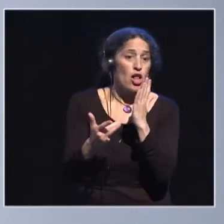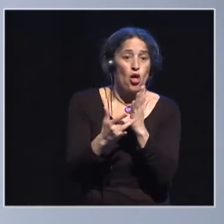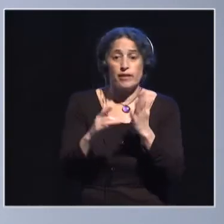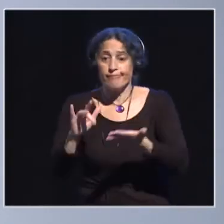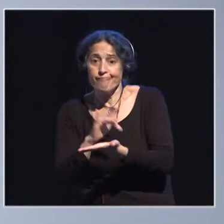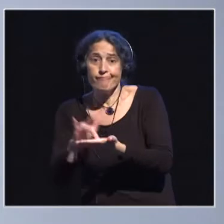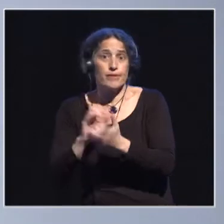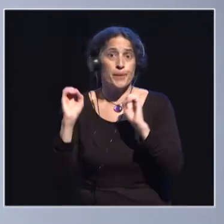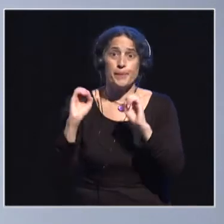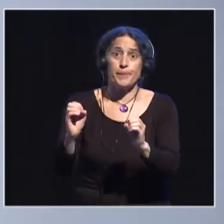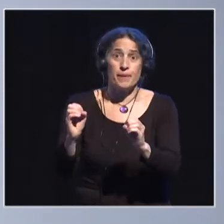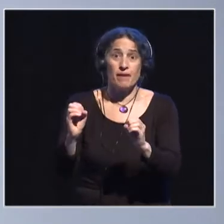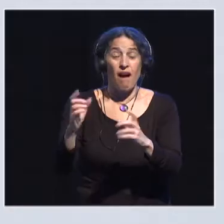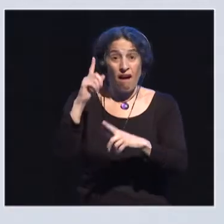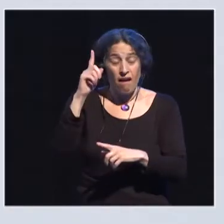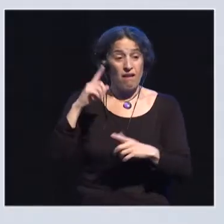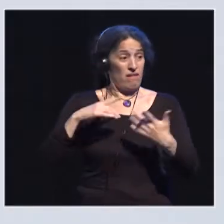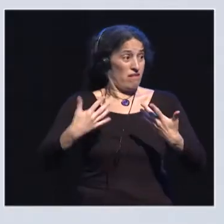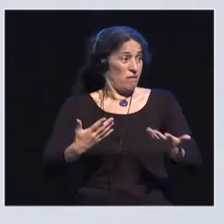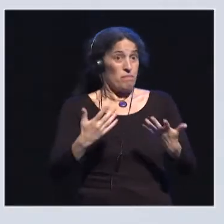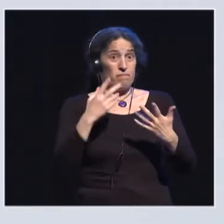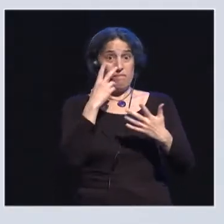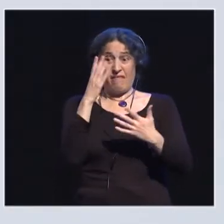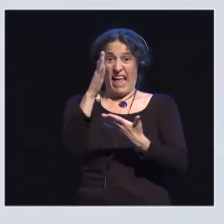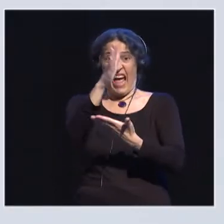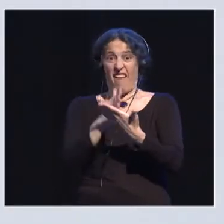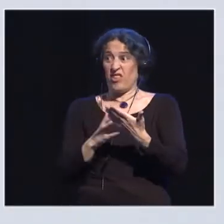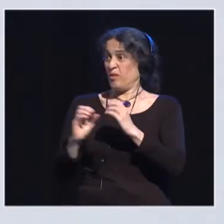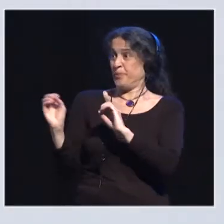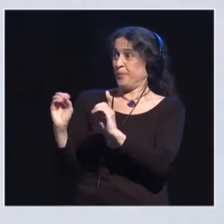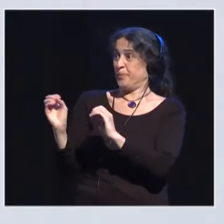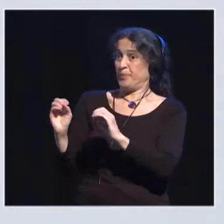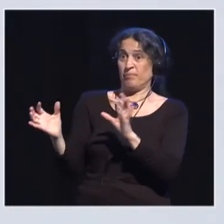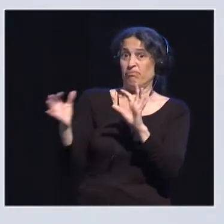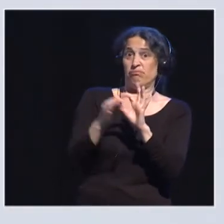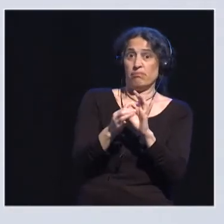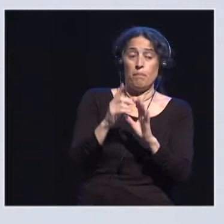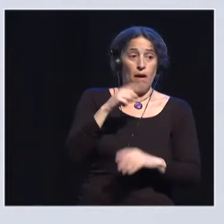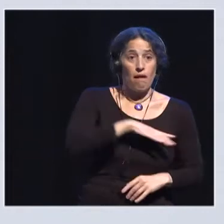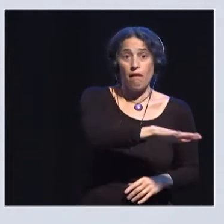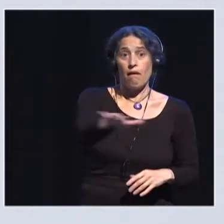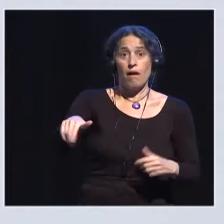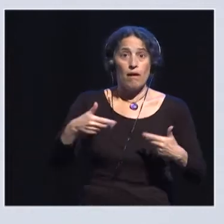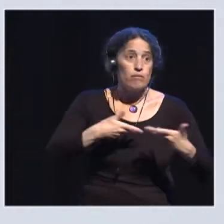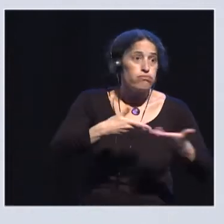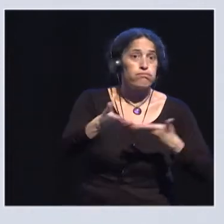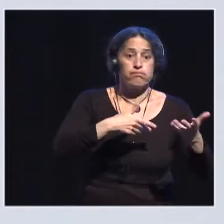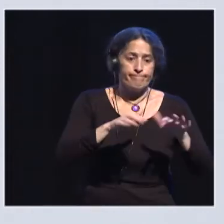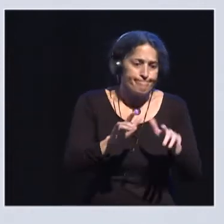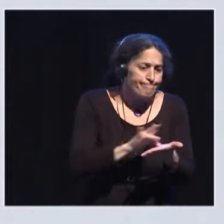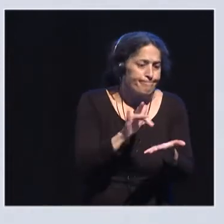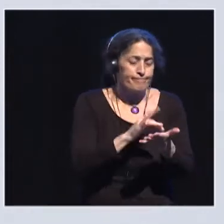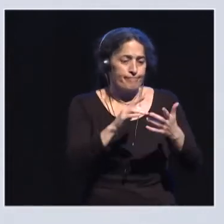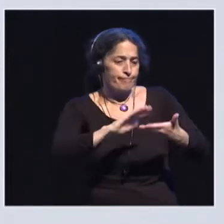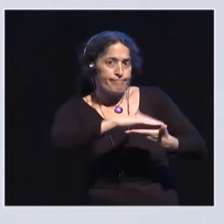controls basically everything we do now. And it's been estimated that in the next 5-10